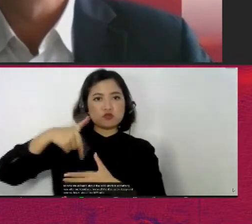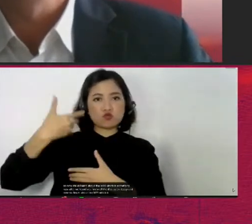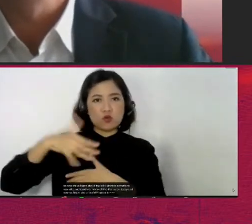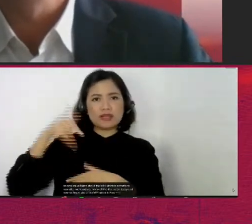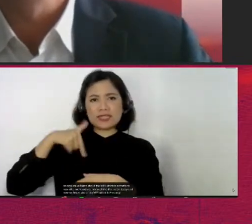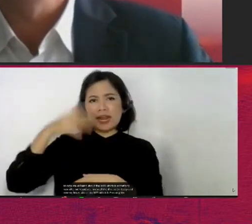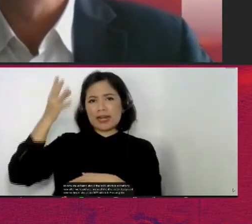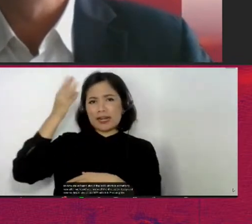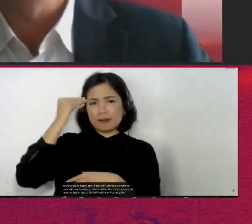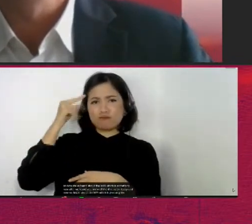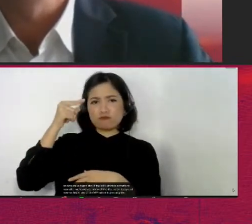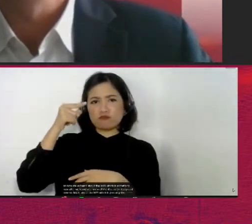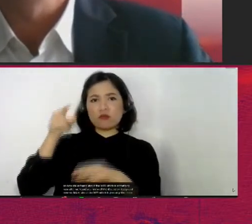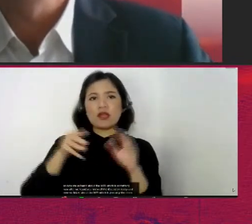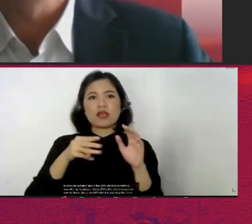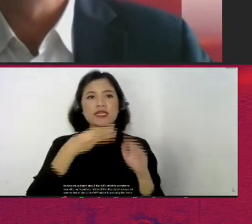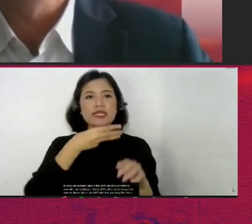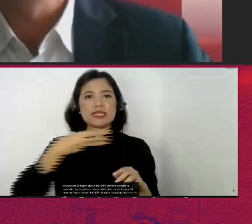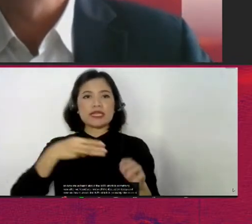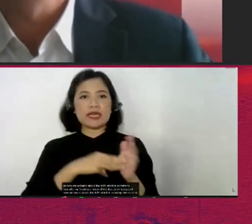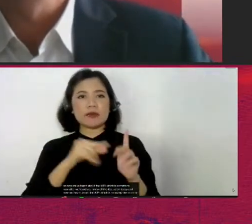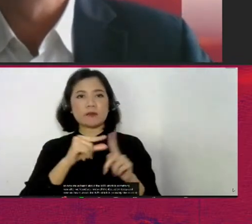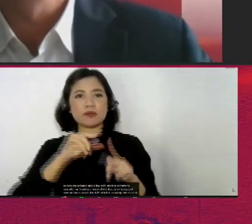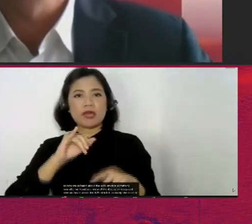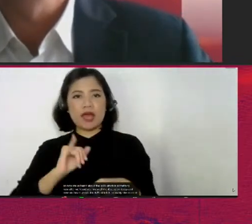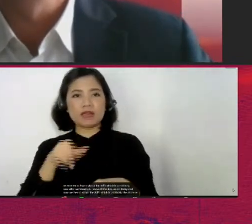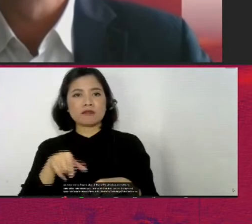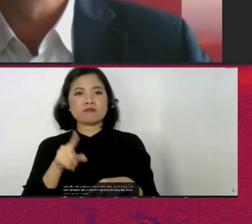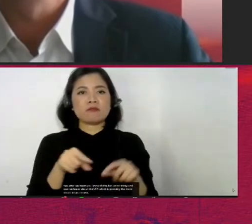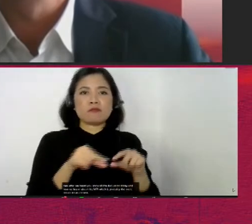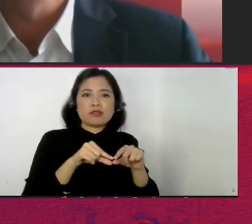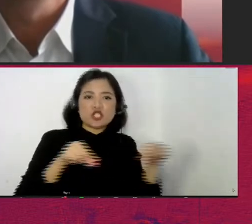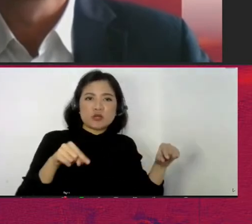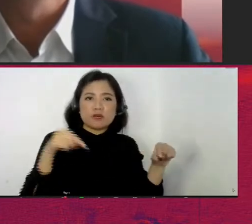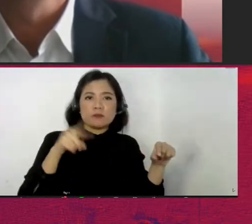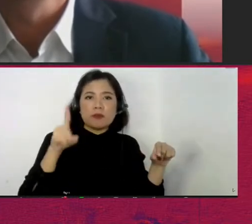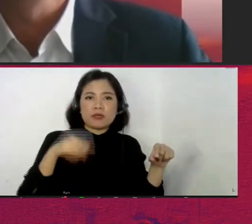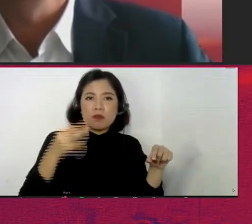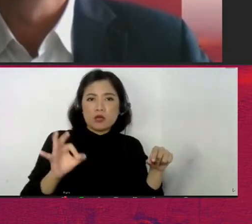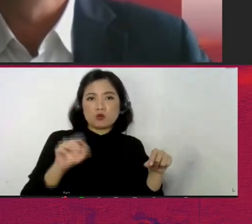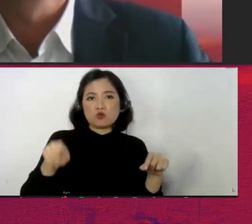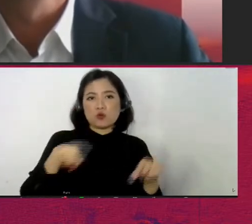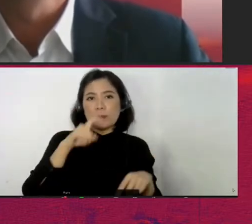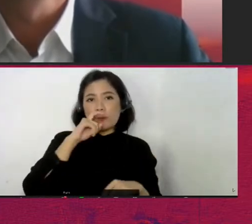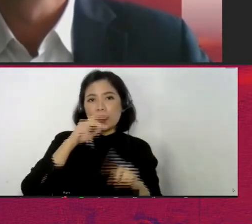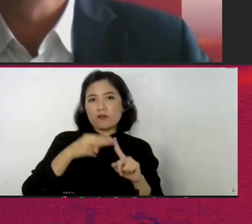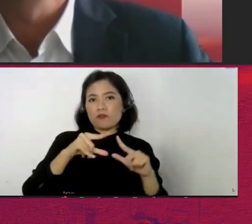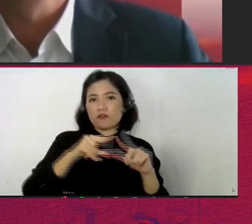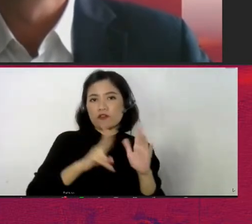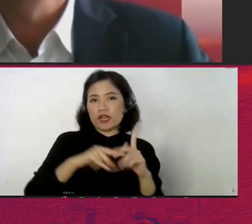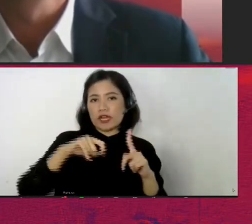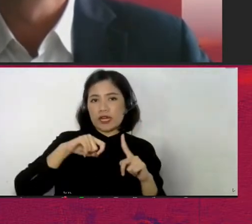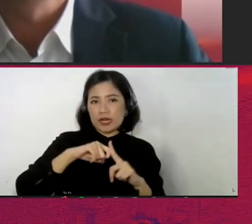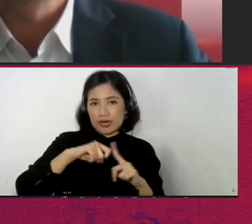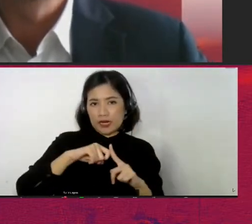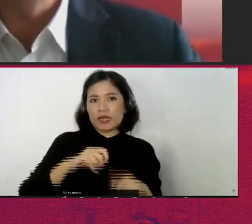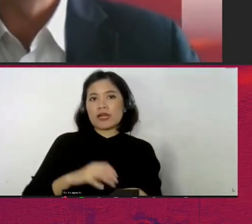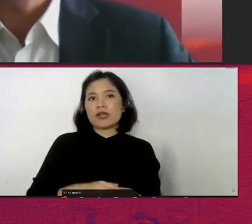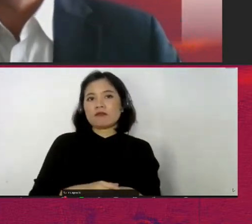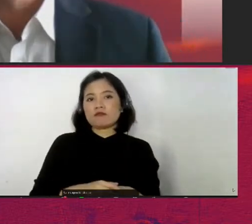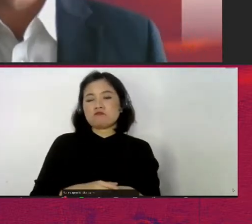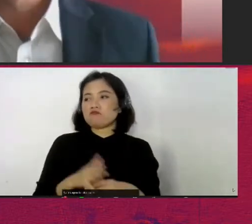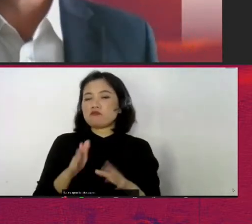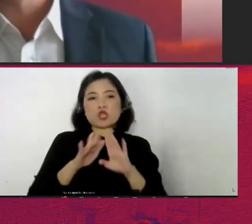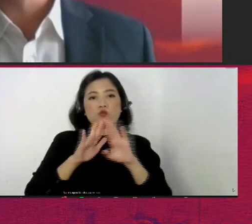the more recent measurement, right, Dr. Frank? So it's open for discussion,